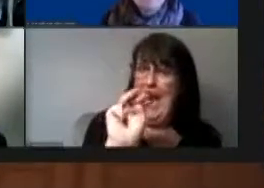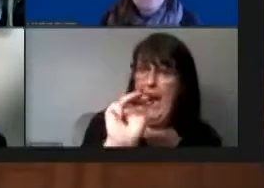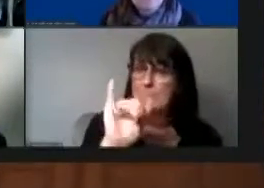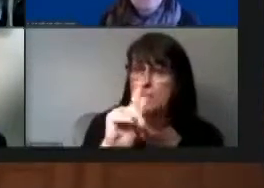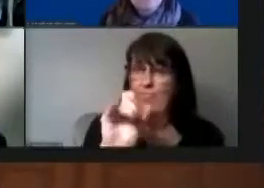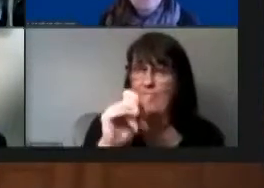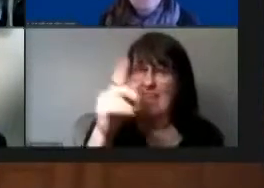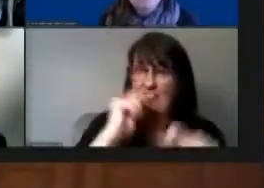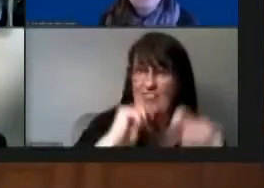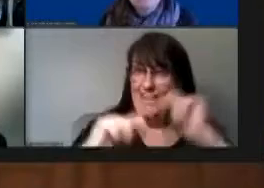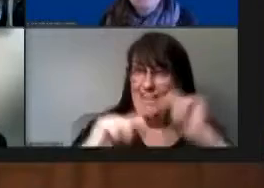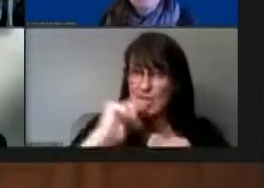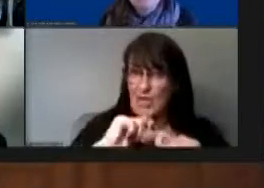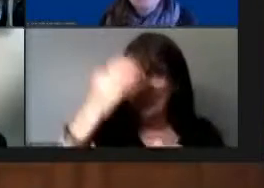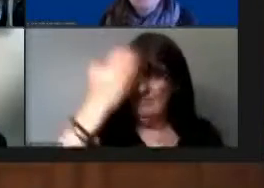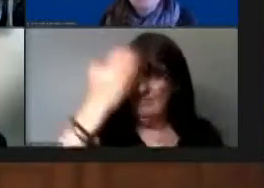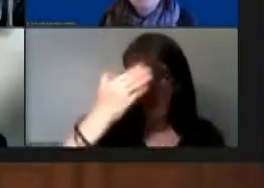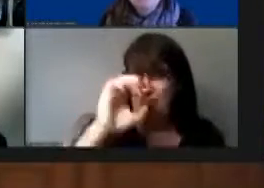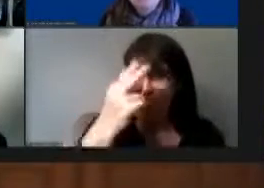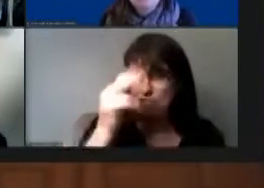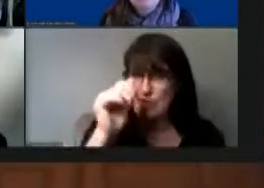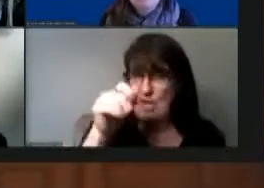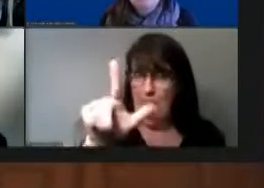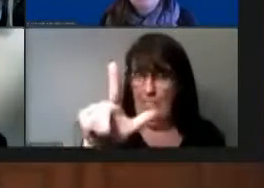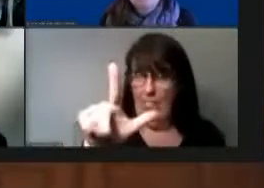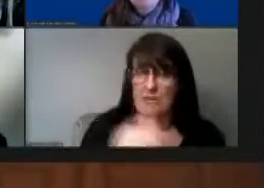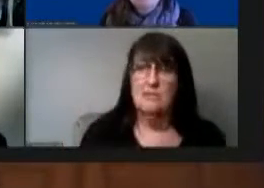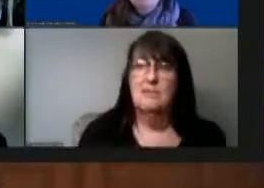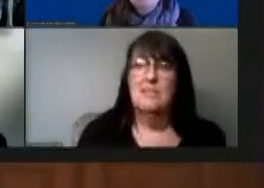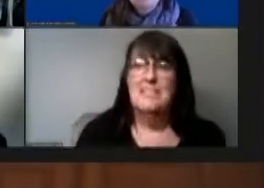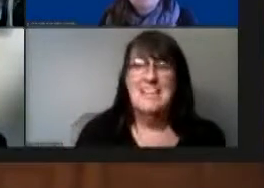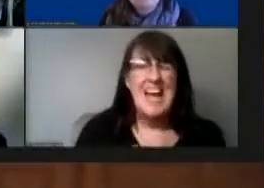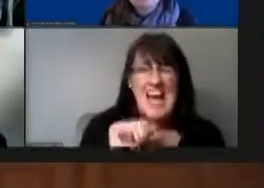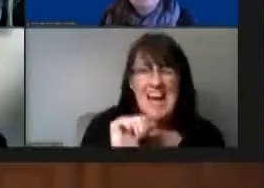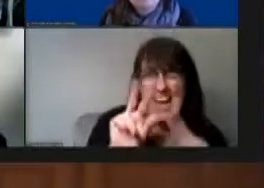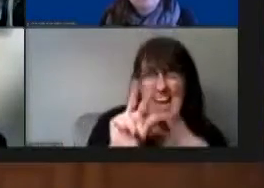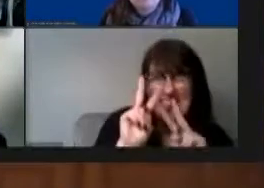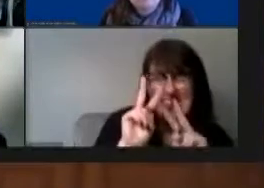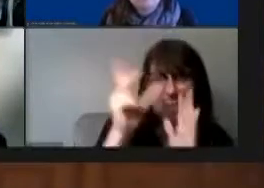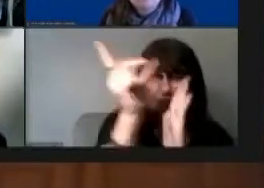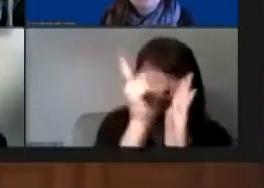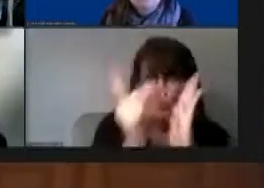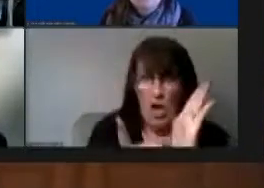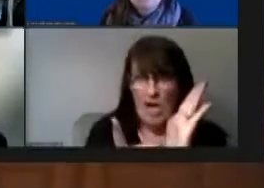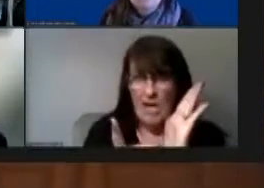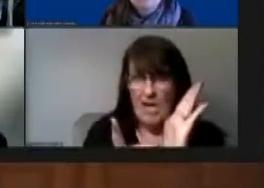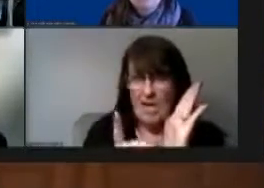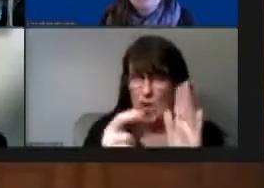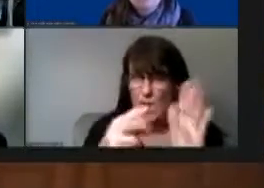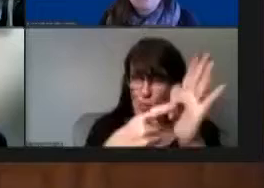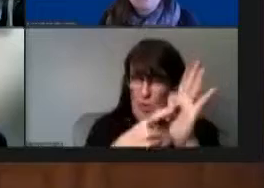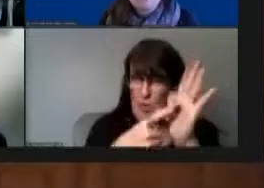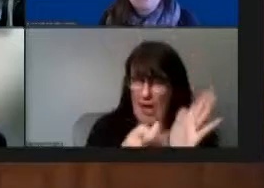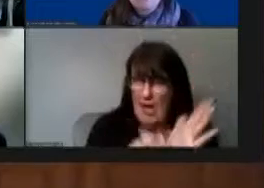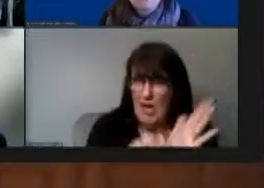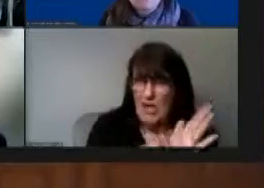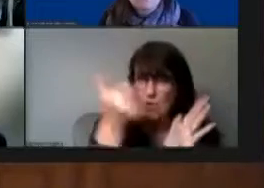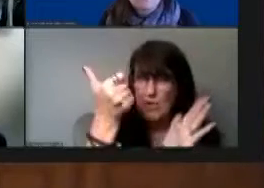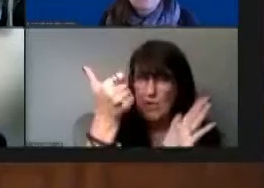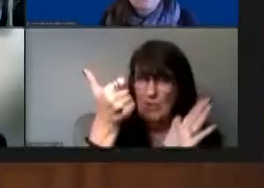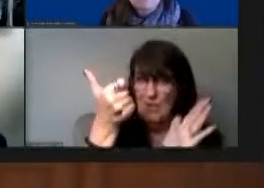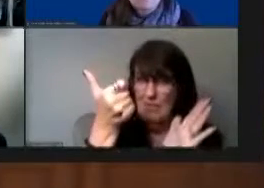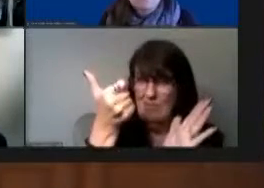on the plan is in front of the chapel. I can't tell from the drawing if it is going to require the removal of those really